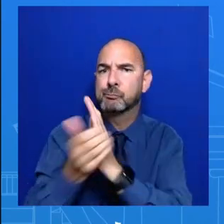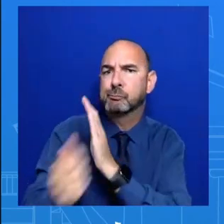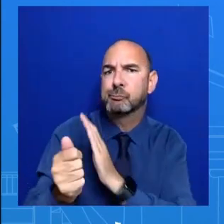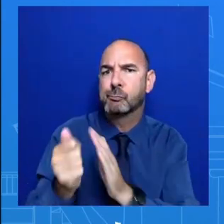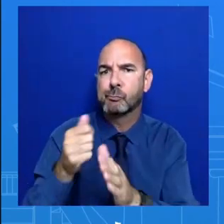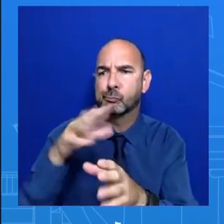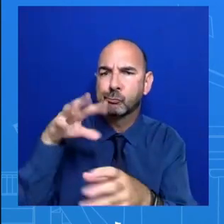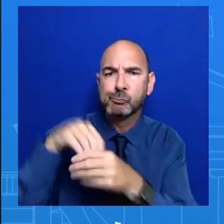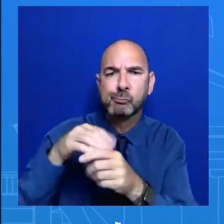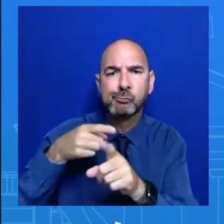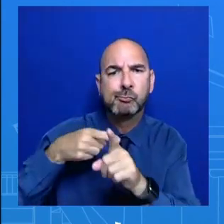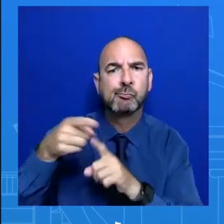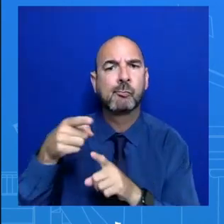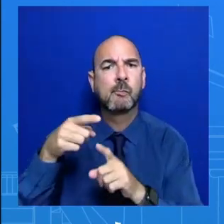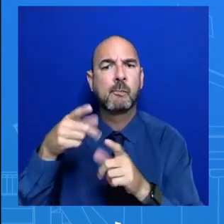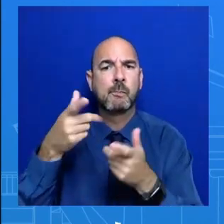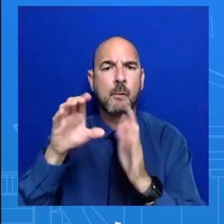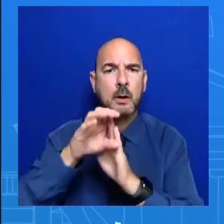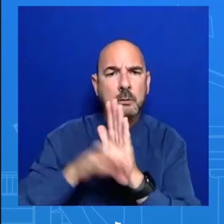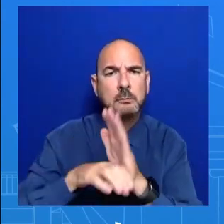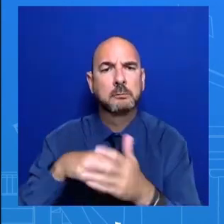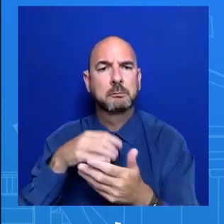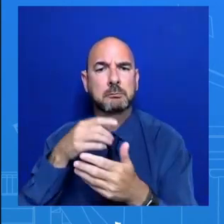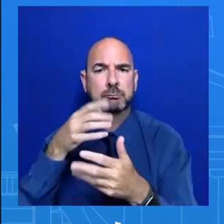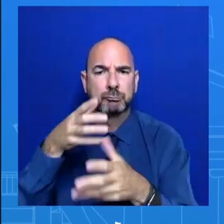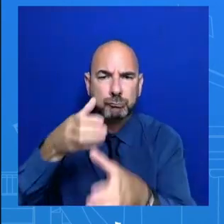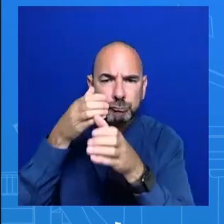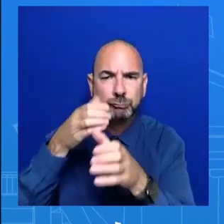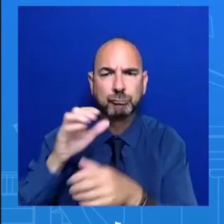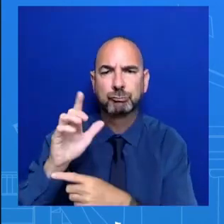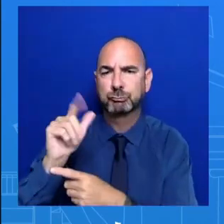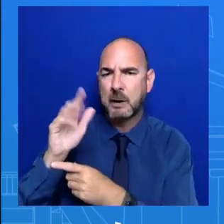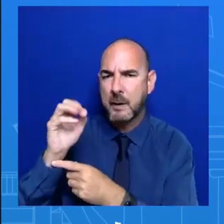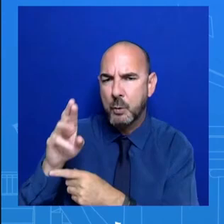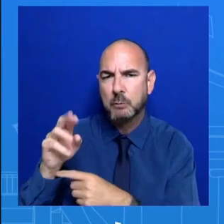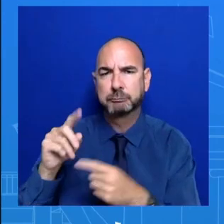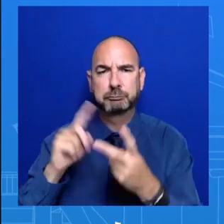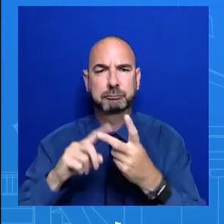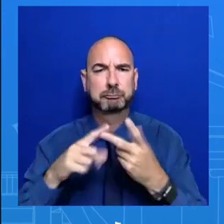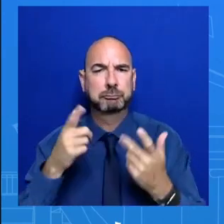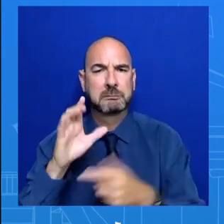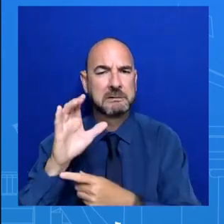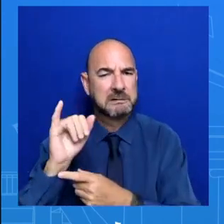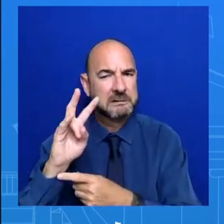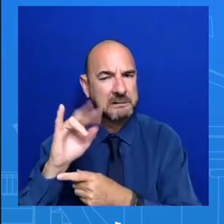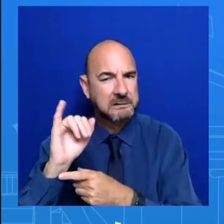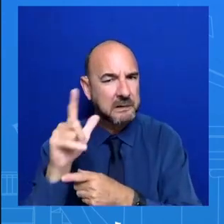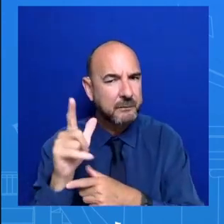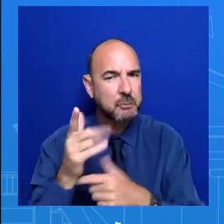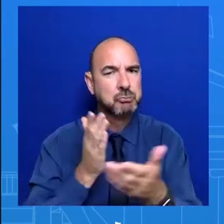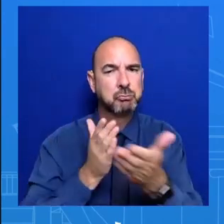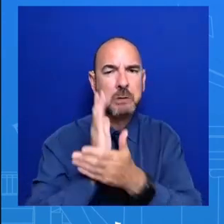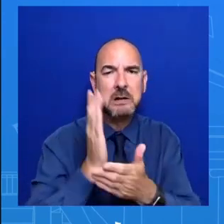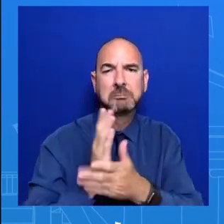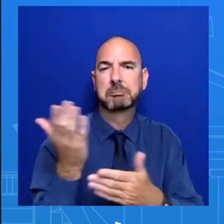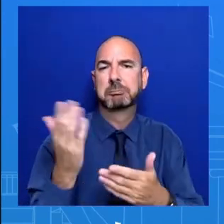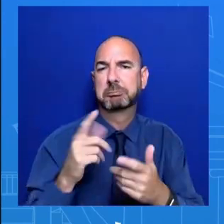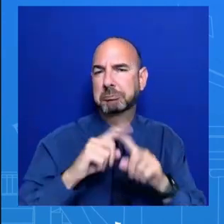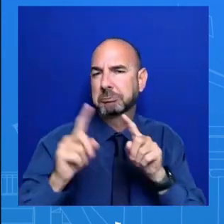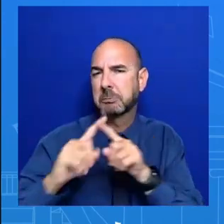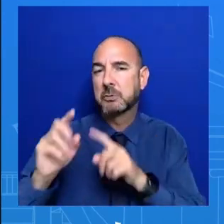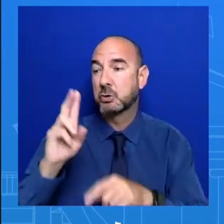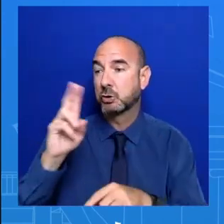labor lawyers, civil rights lawyers, public defendants, served in the U.S. military, and much more.